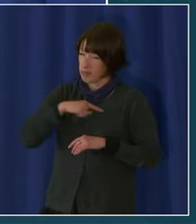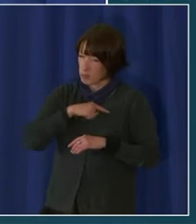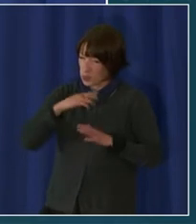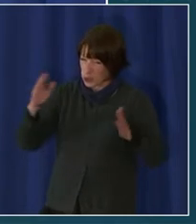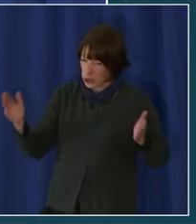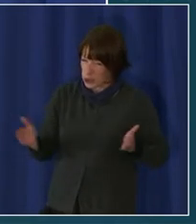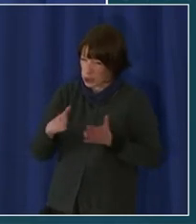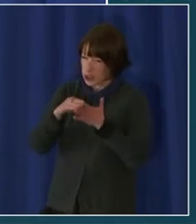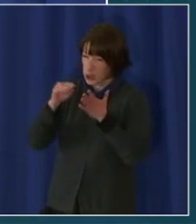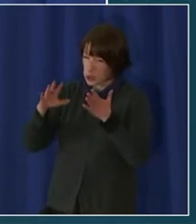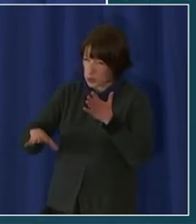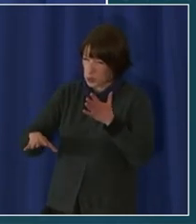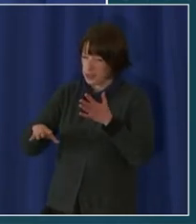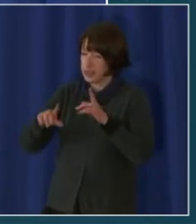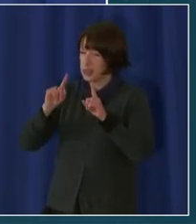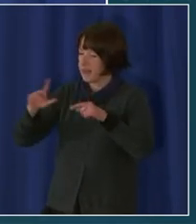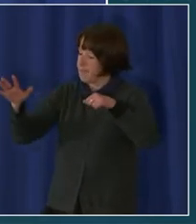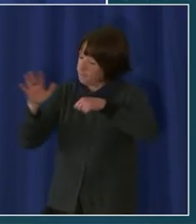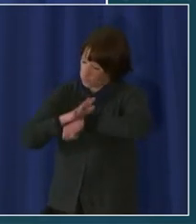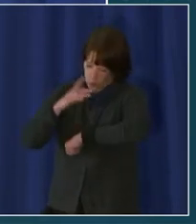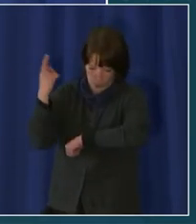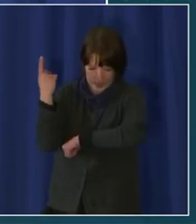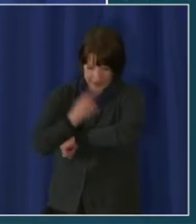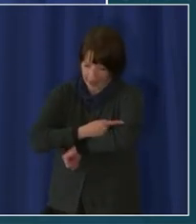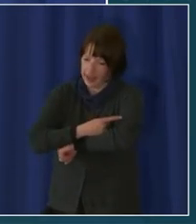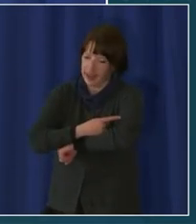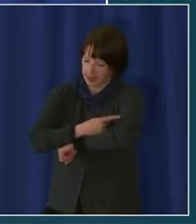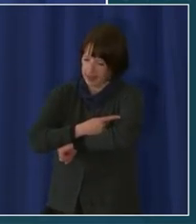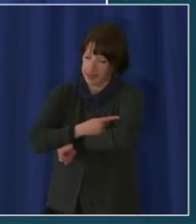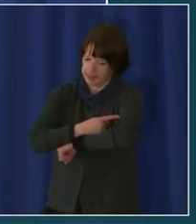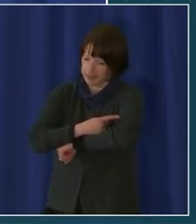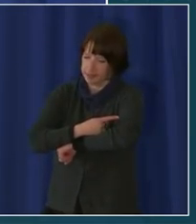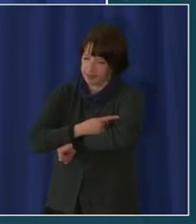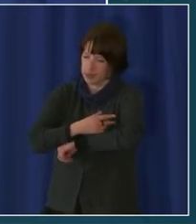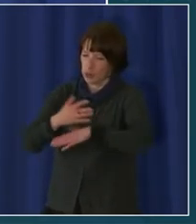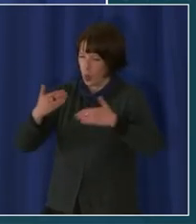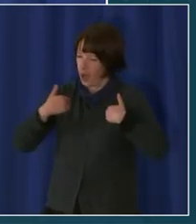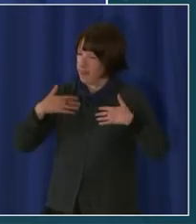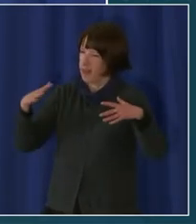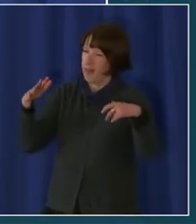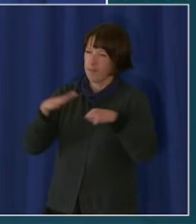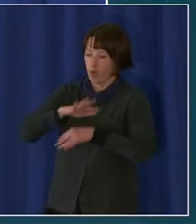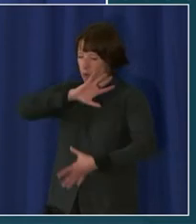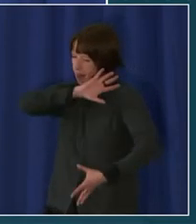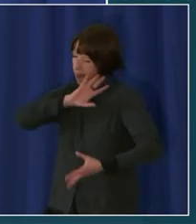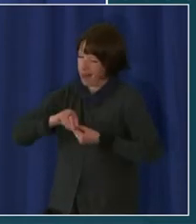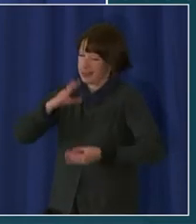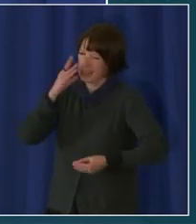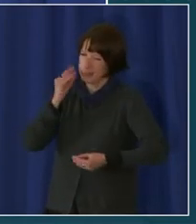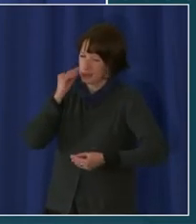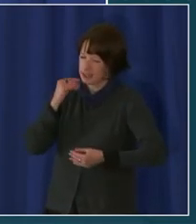really encourage students to attend that full day. That way they'll get that full comprehensive